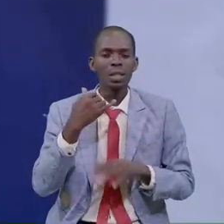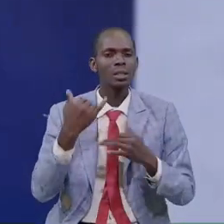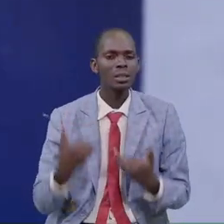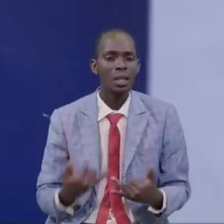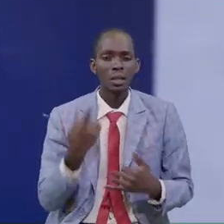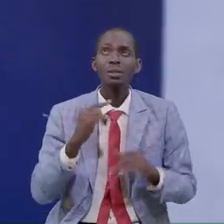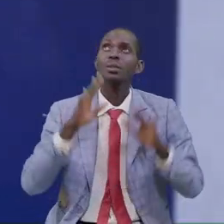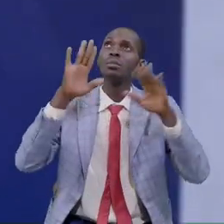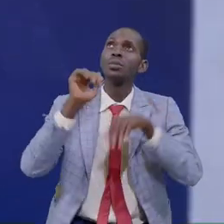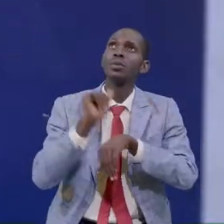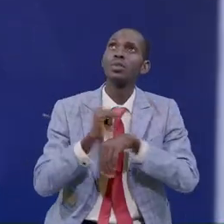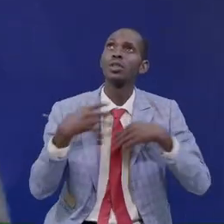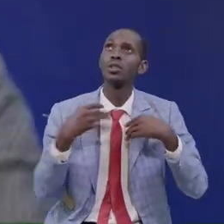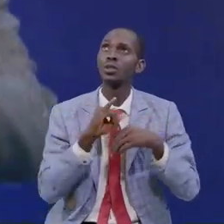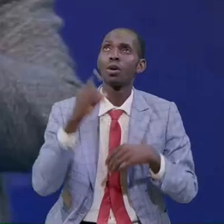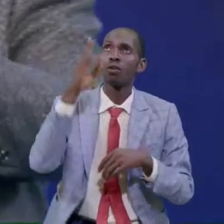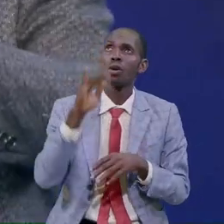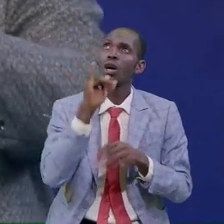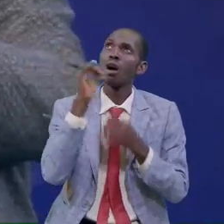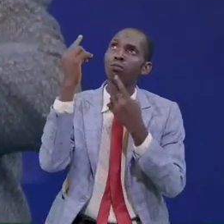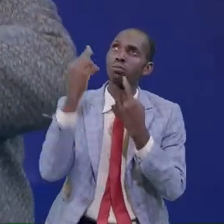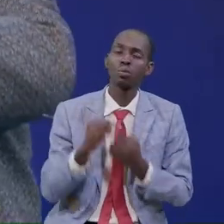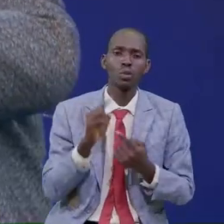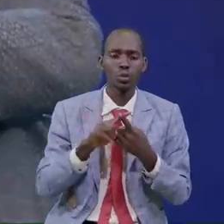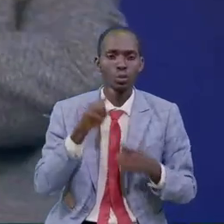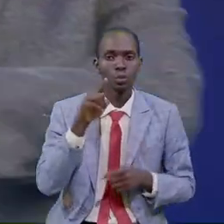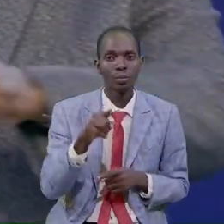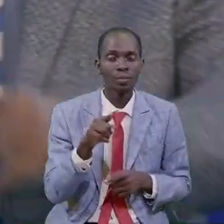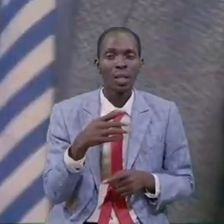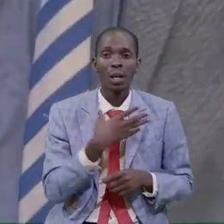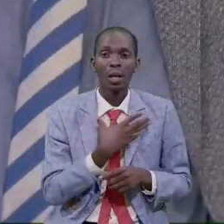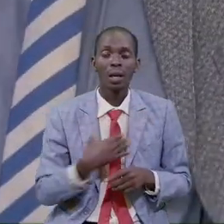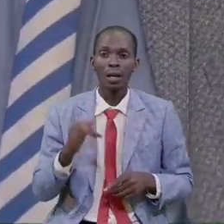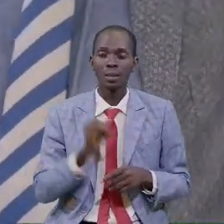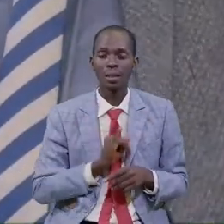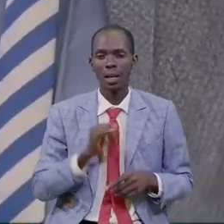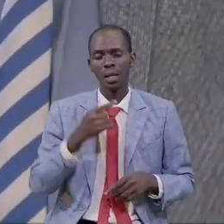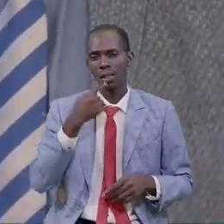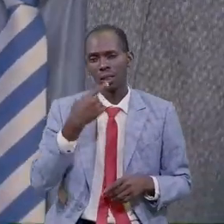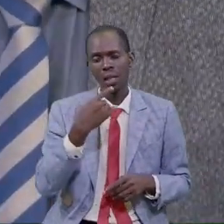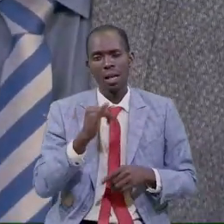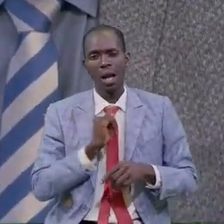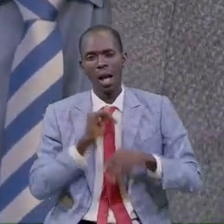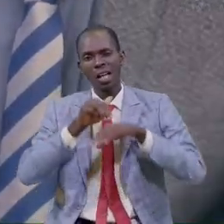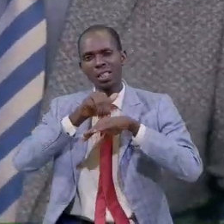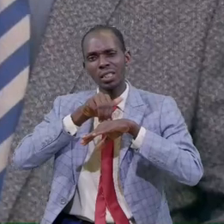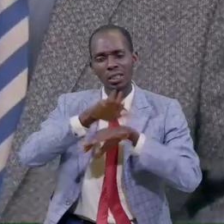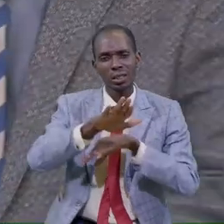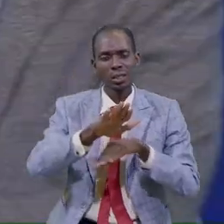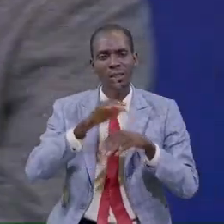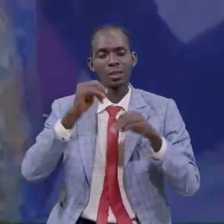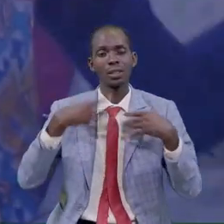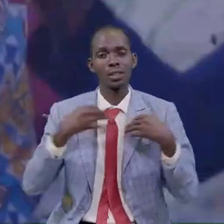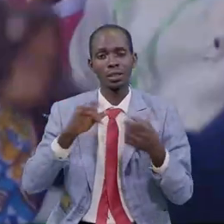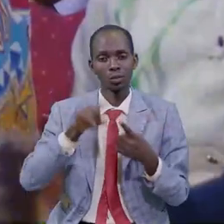to you. Le miracle de guérison de Dieu vous parviendra. And I said, I send it to you. Catch your own. Et je vous